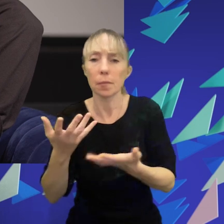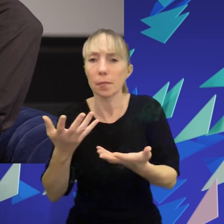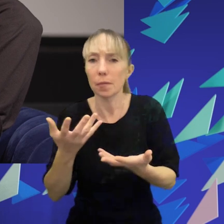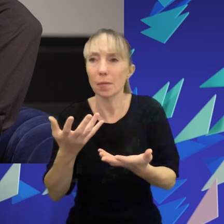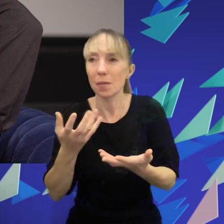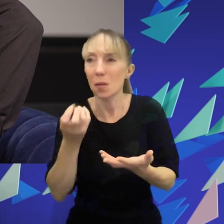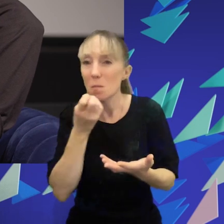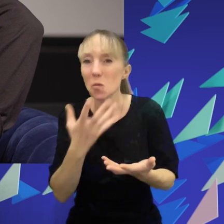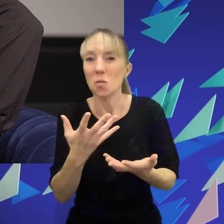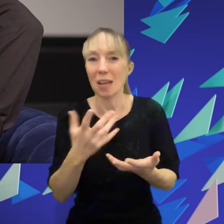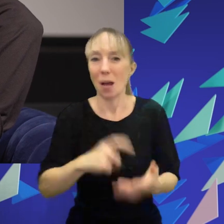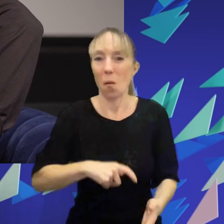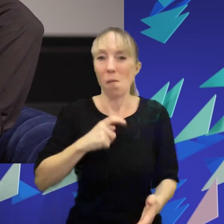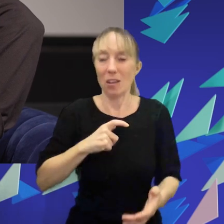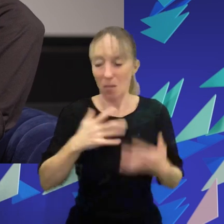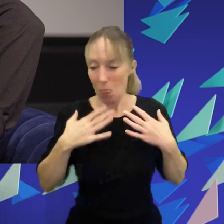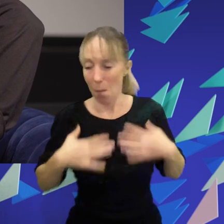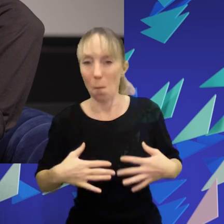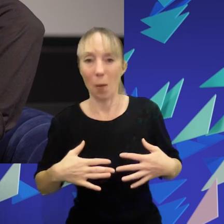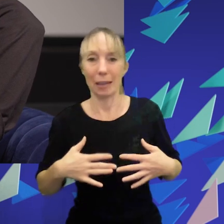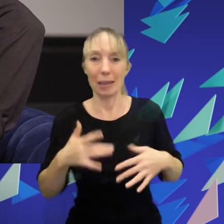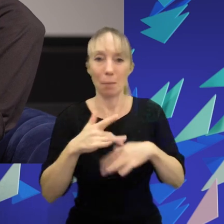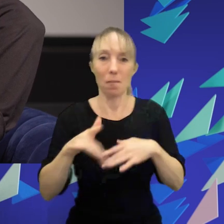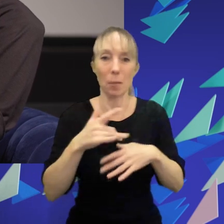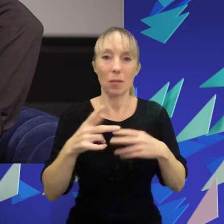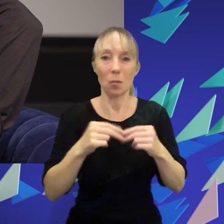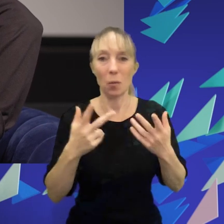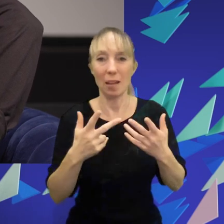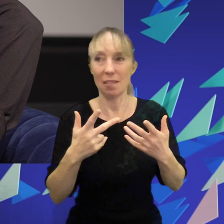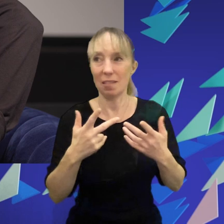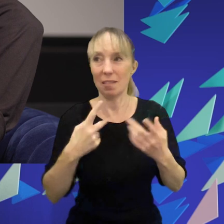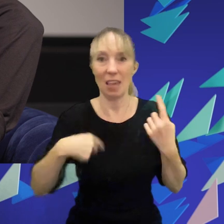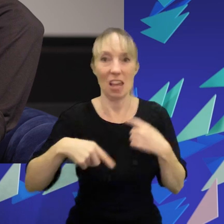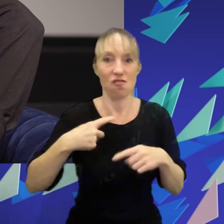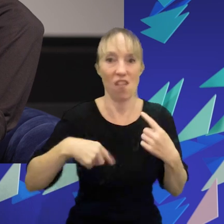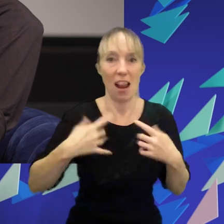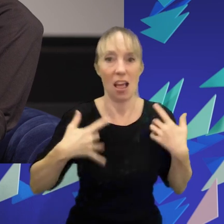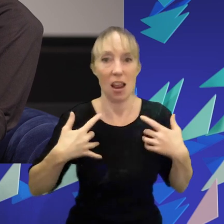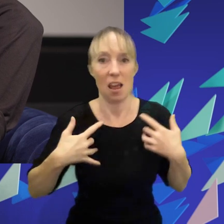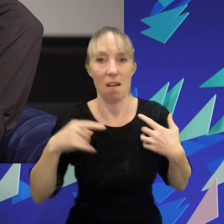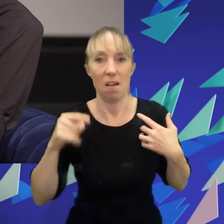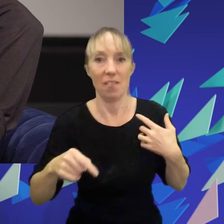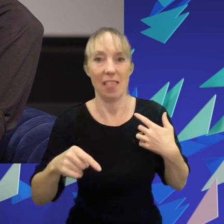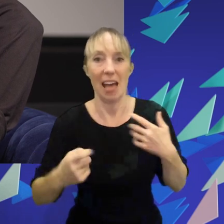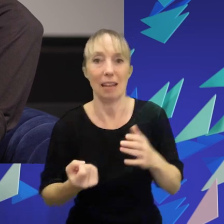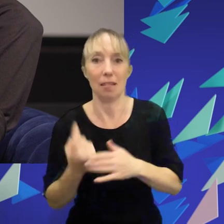confidence of the integration of the body performance with the adrenaline of that